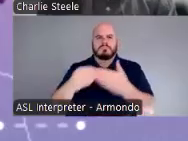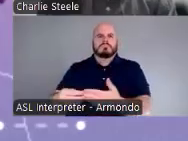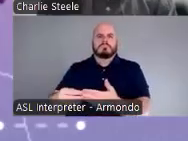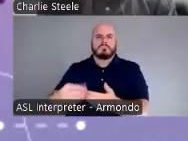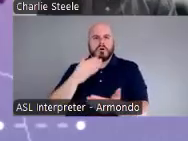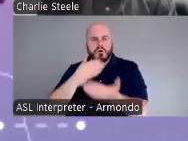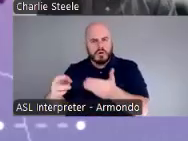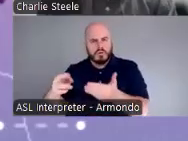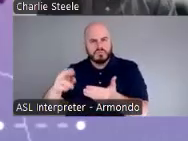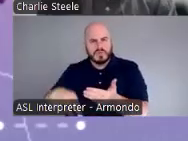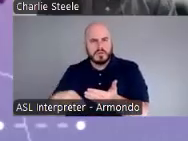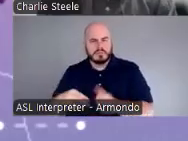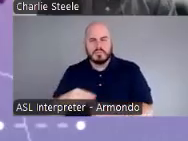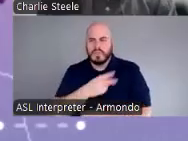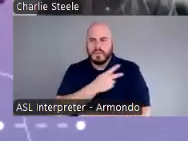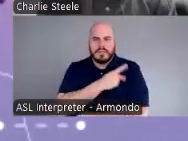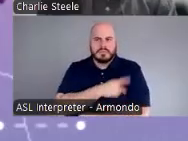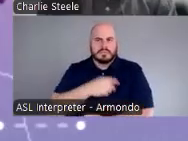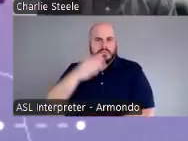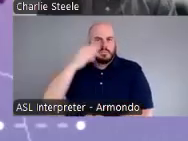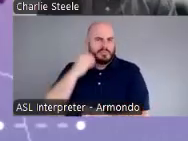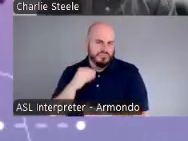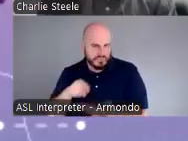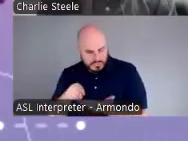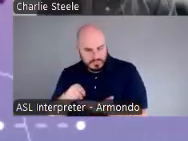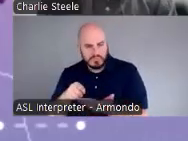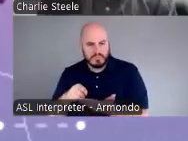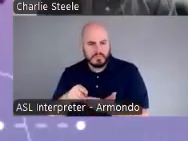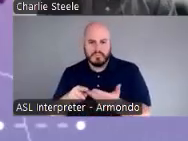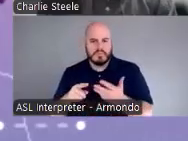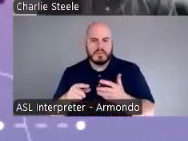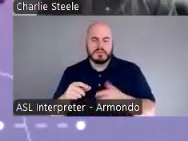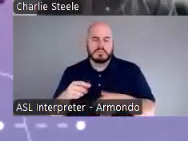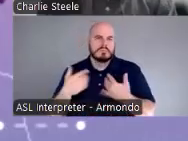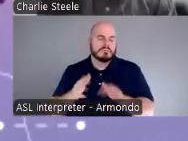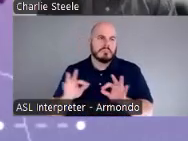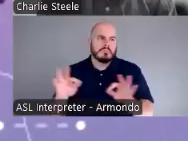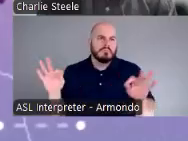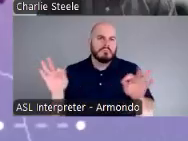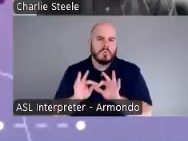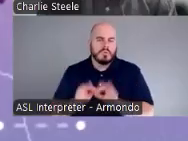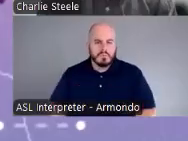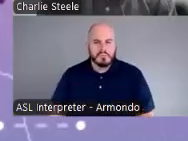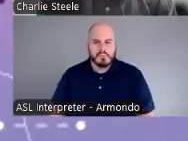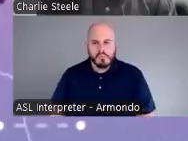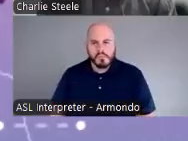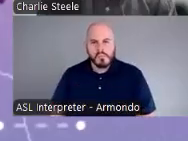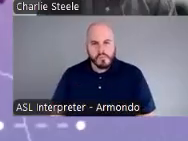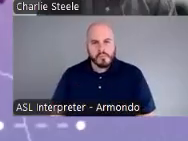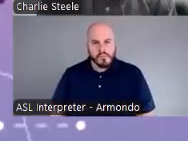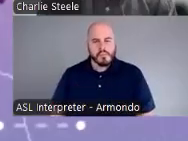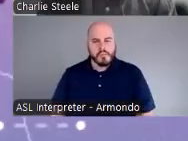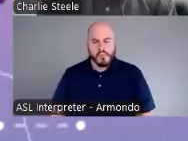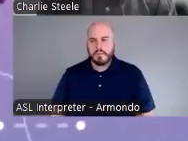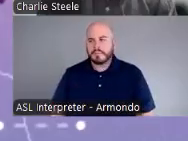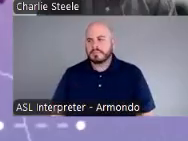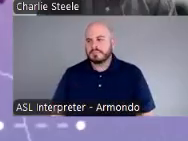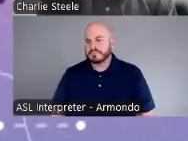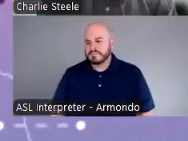the patient experiences. And this is so important. So this is from the perspective of